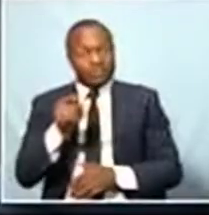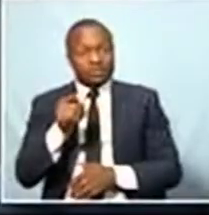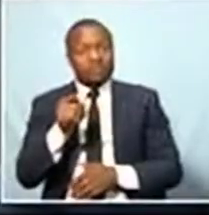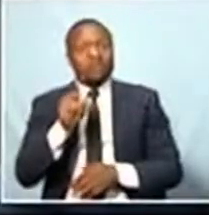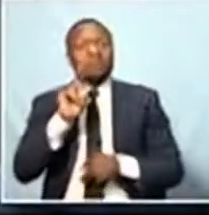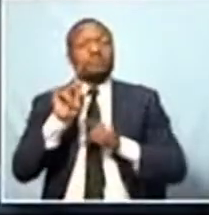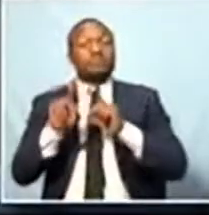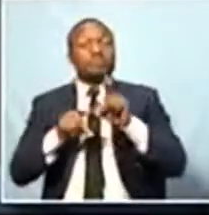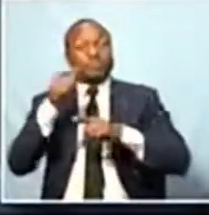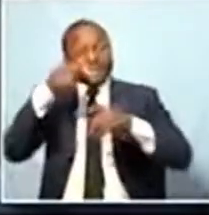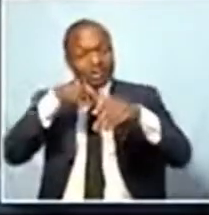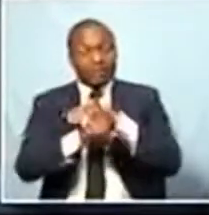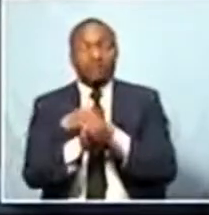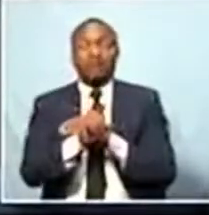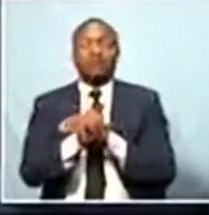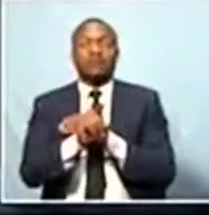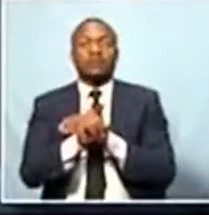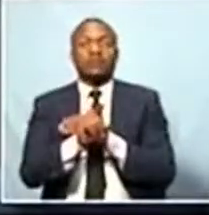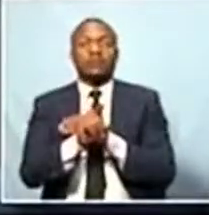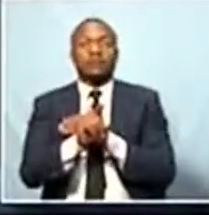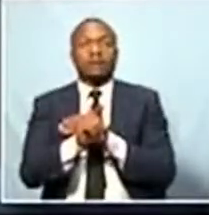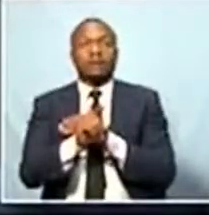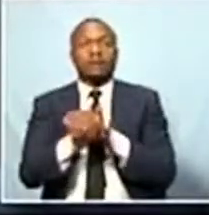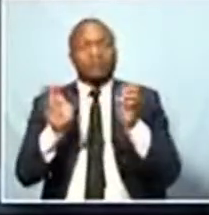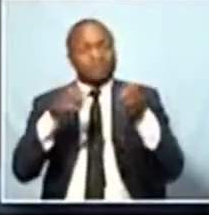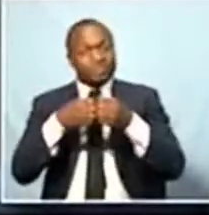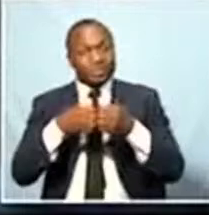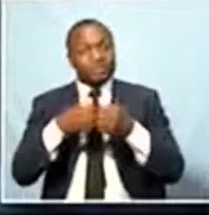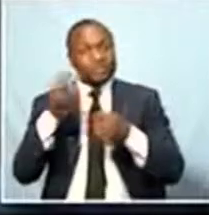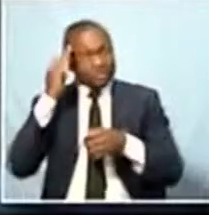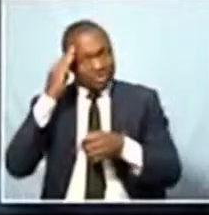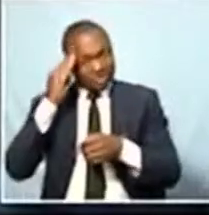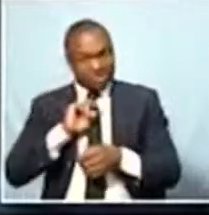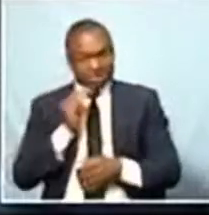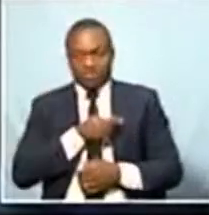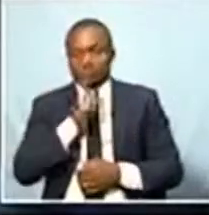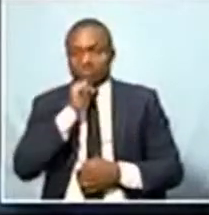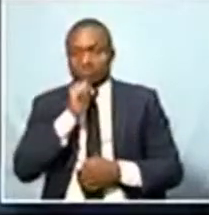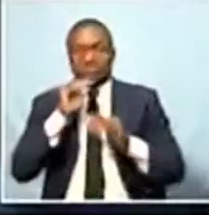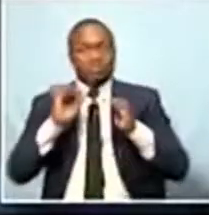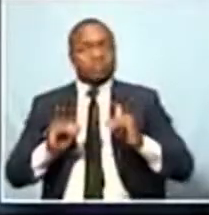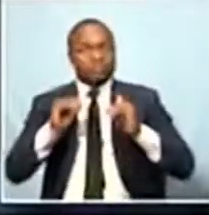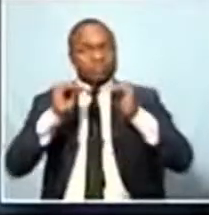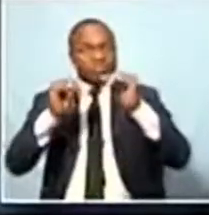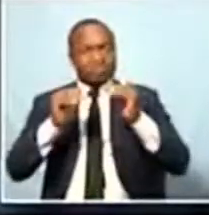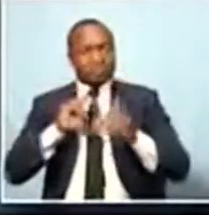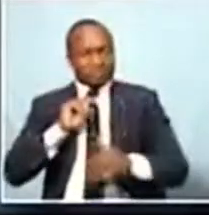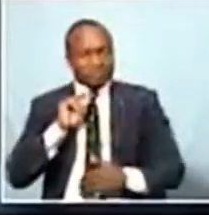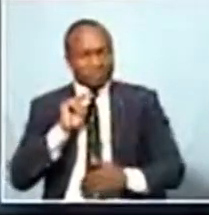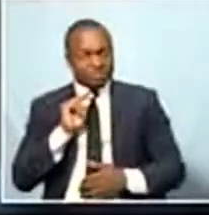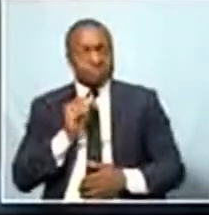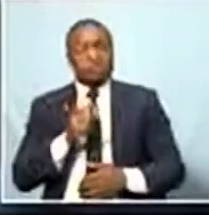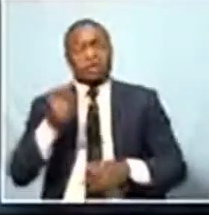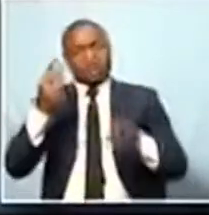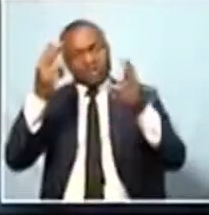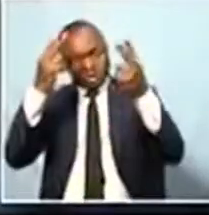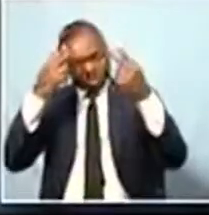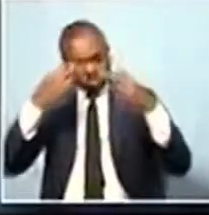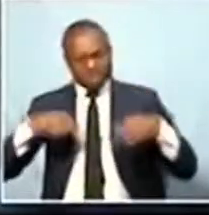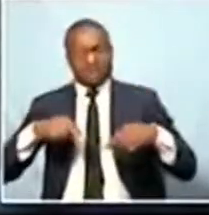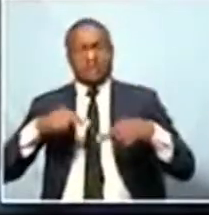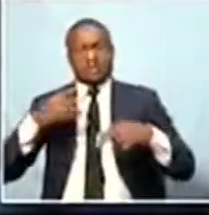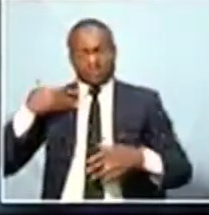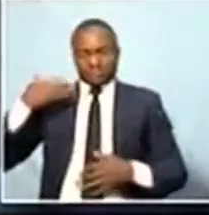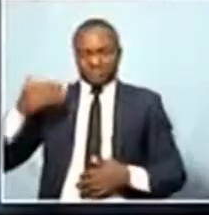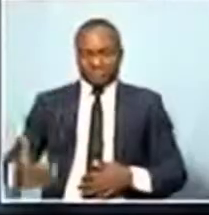people who enters the bank, they know us from where we come from, and we are not promoted. They look at our uniform. You can even